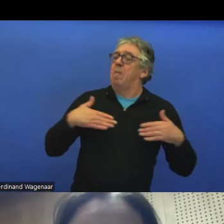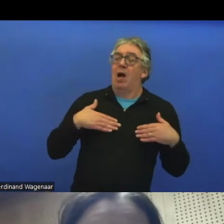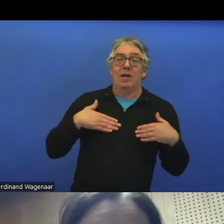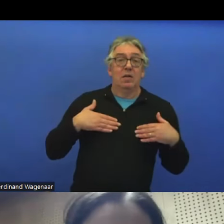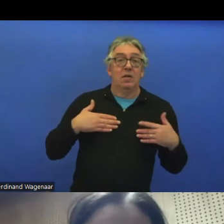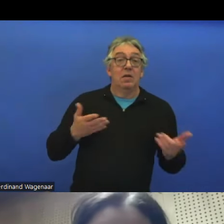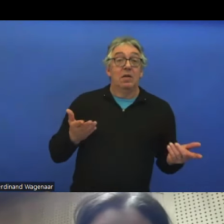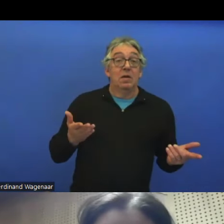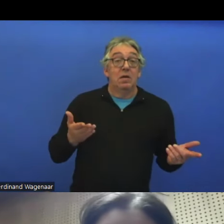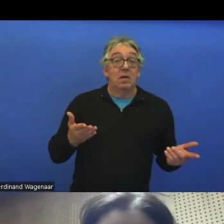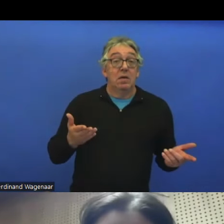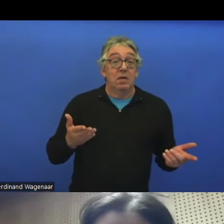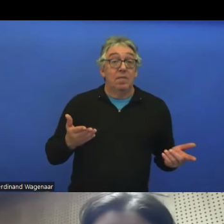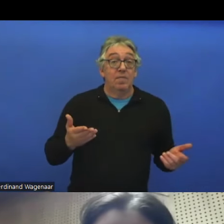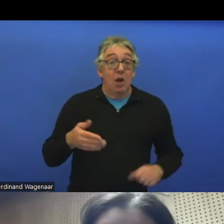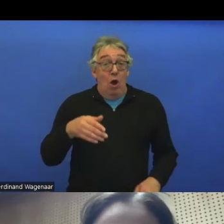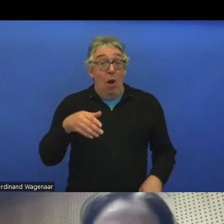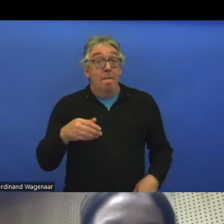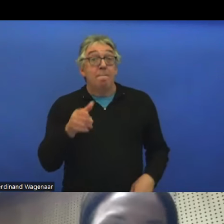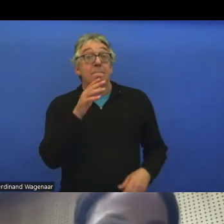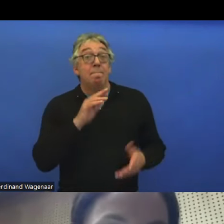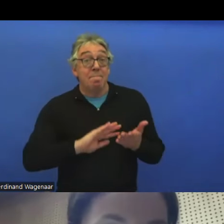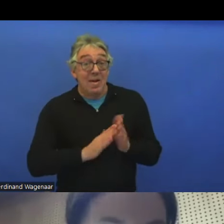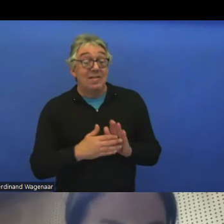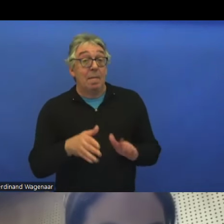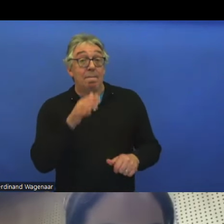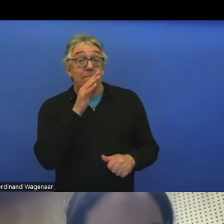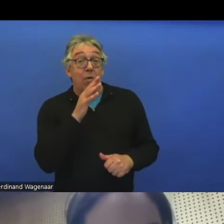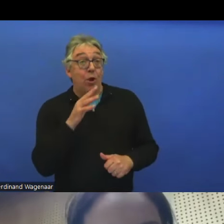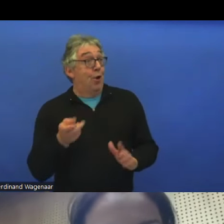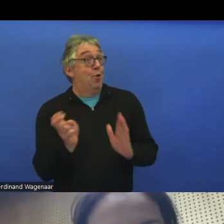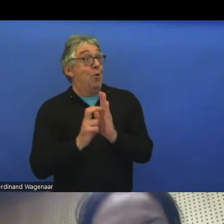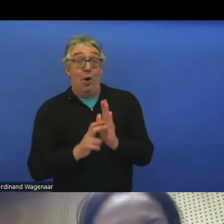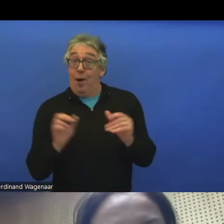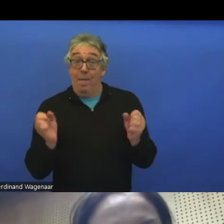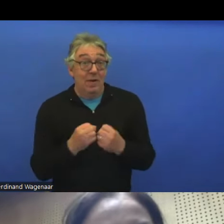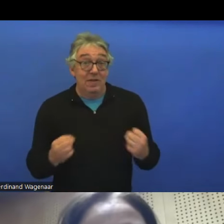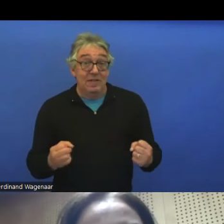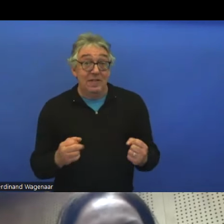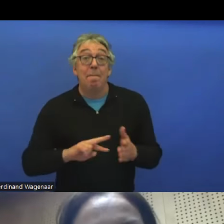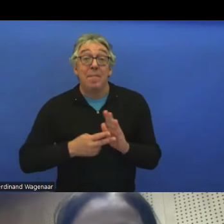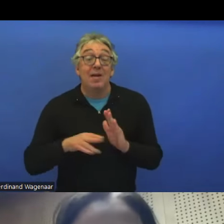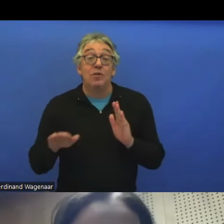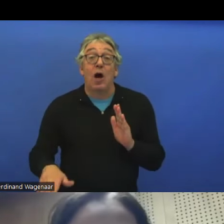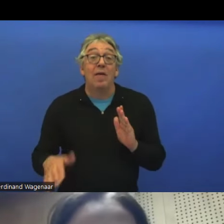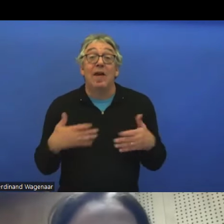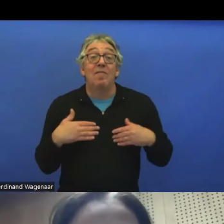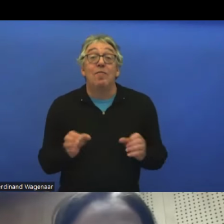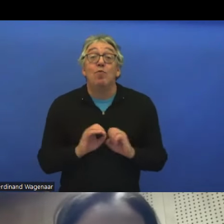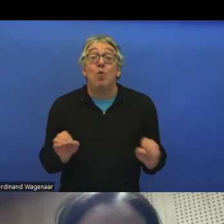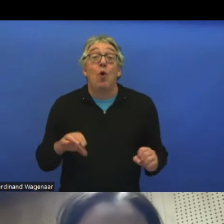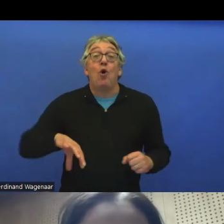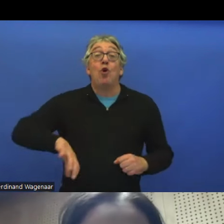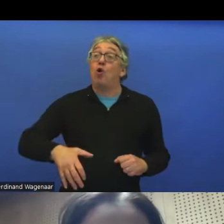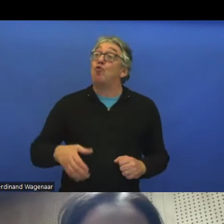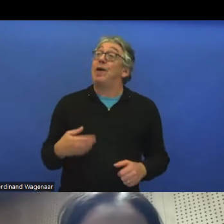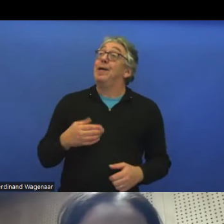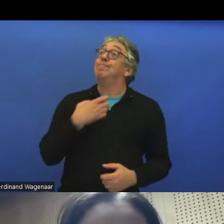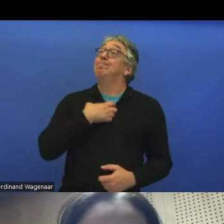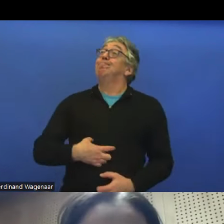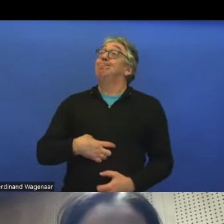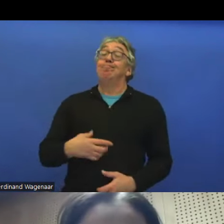would end up stateless. There's also another form of gender discrimination which can be found in the nationality